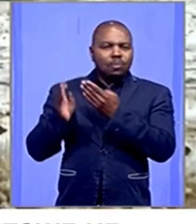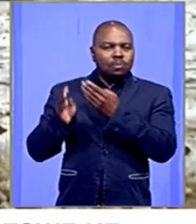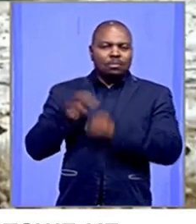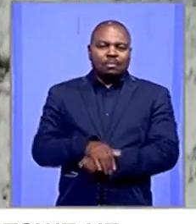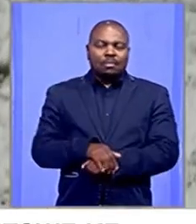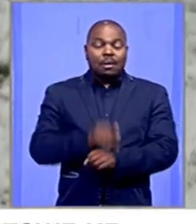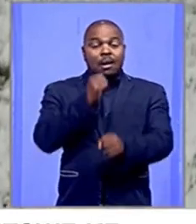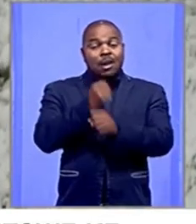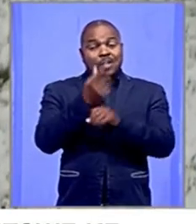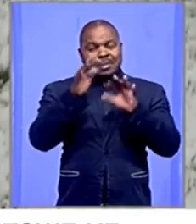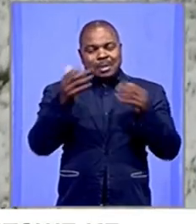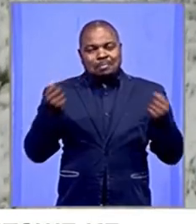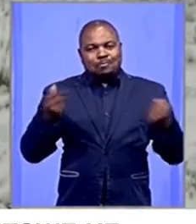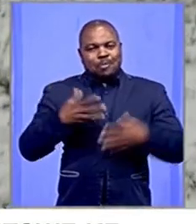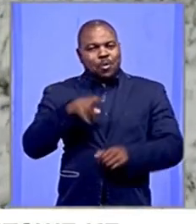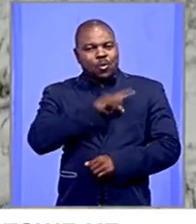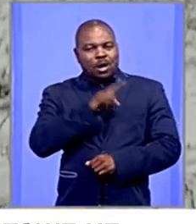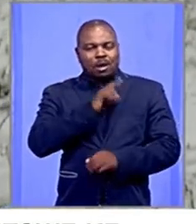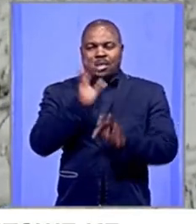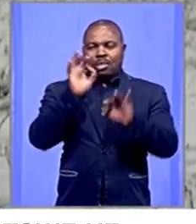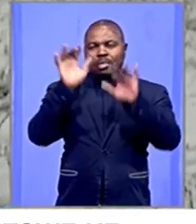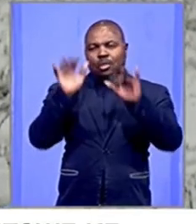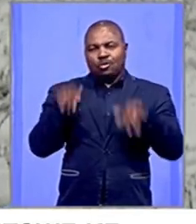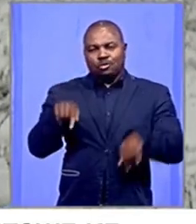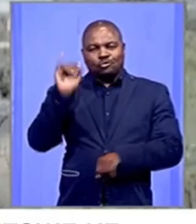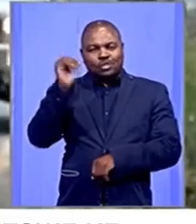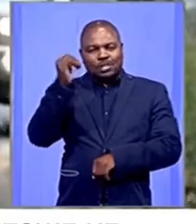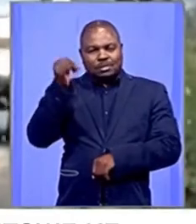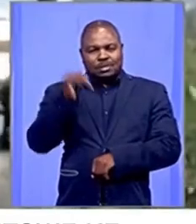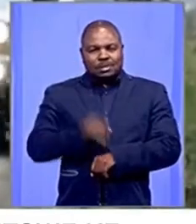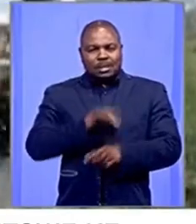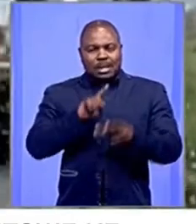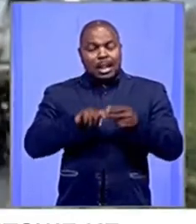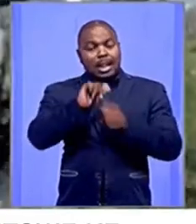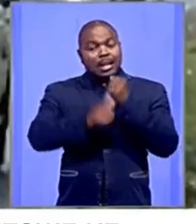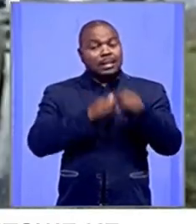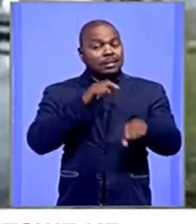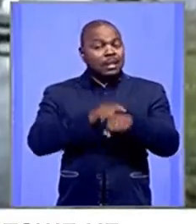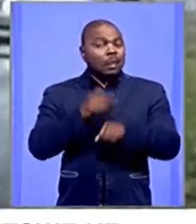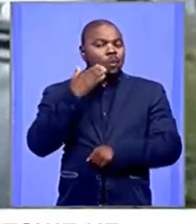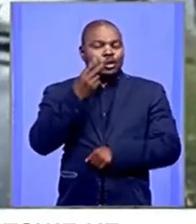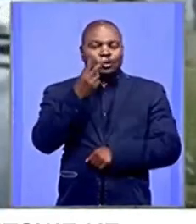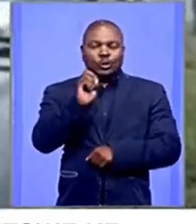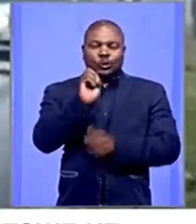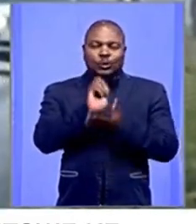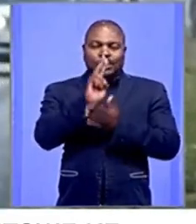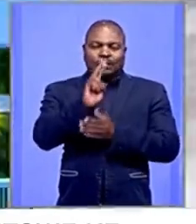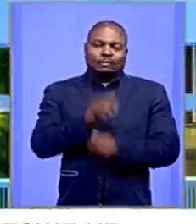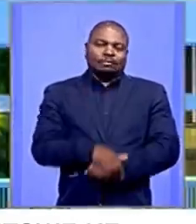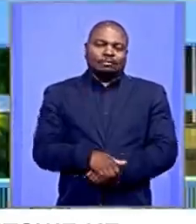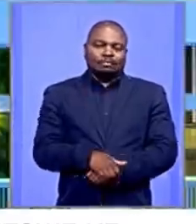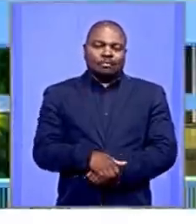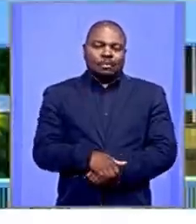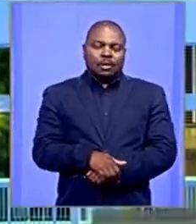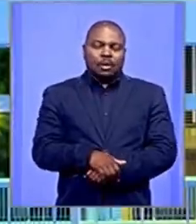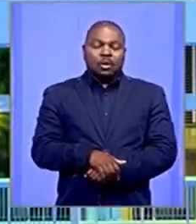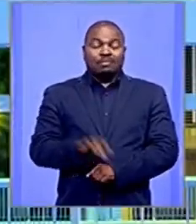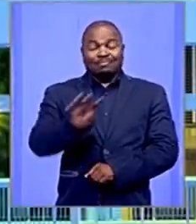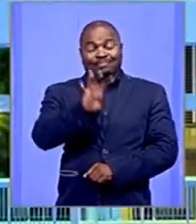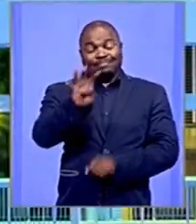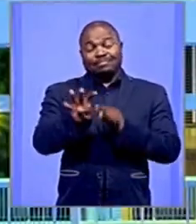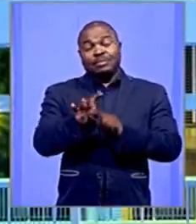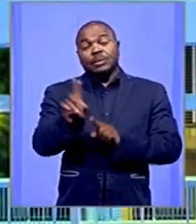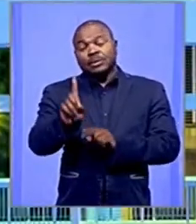ba Gauteng ba makaditswe ke lehlwa le kgethileng Johannesburg ka jeno le ne le tsetele go bona ka 2012. The question must be